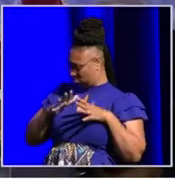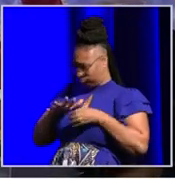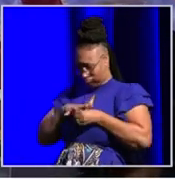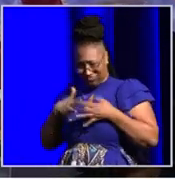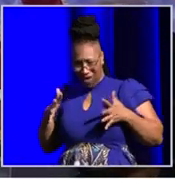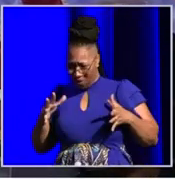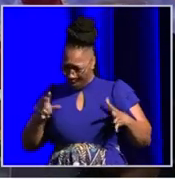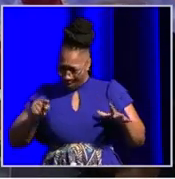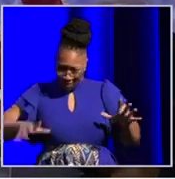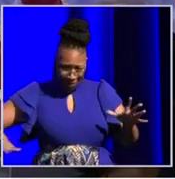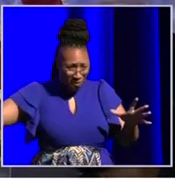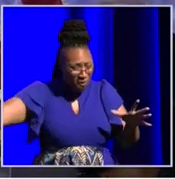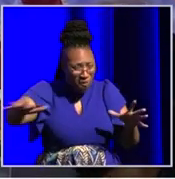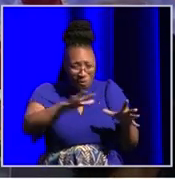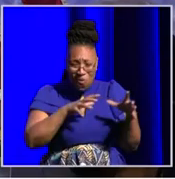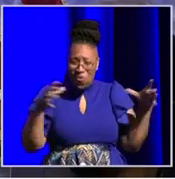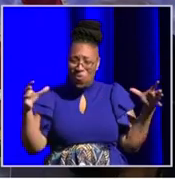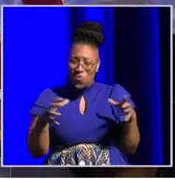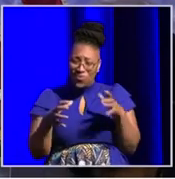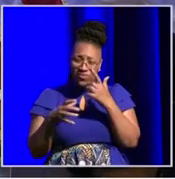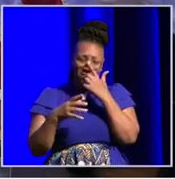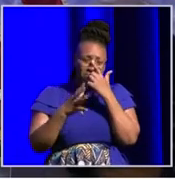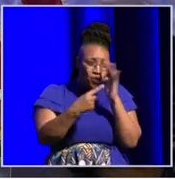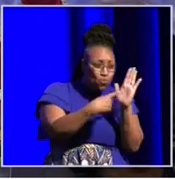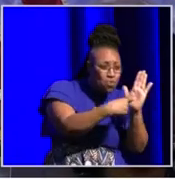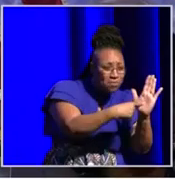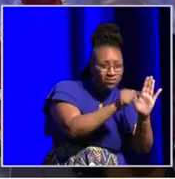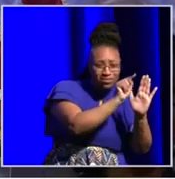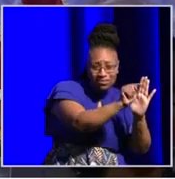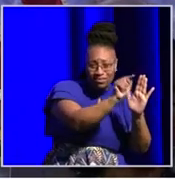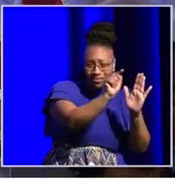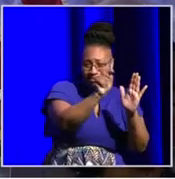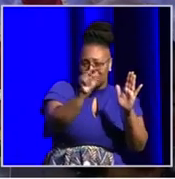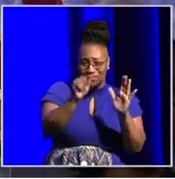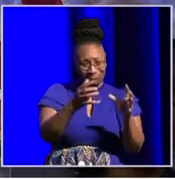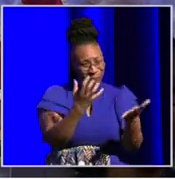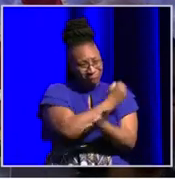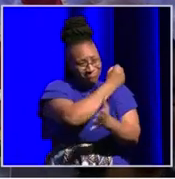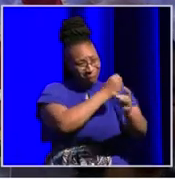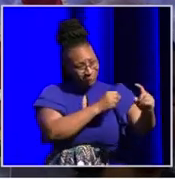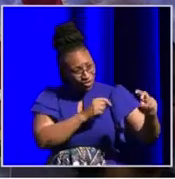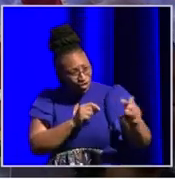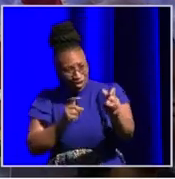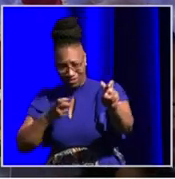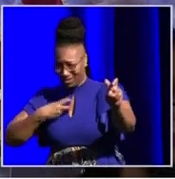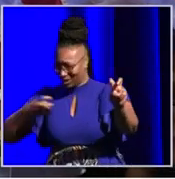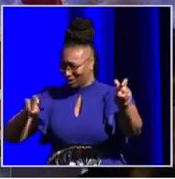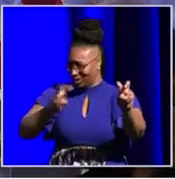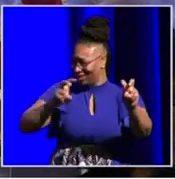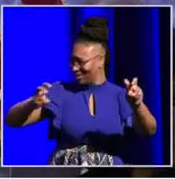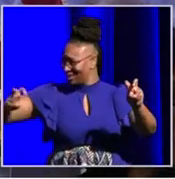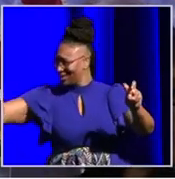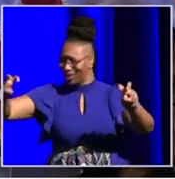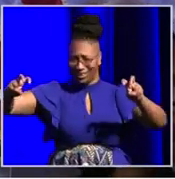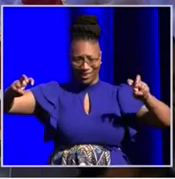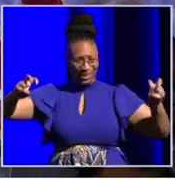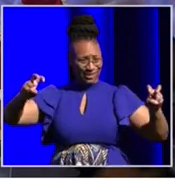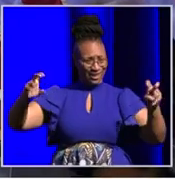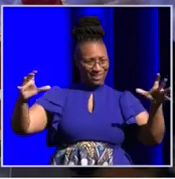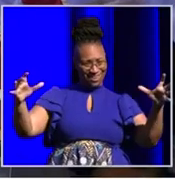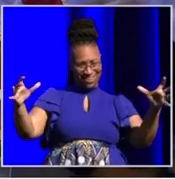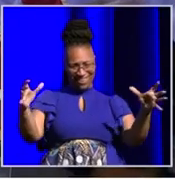elected me as a representative on the council, and they took this journey with me. So today, as your at-large council member, I enter this